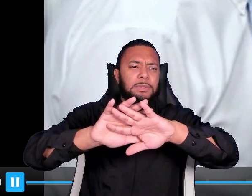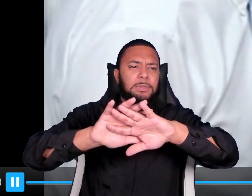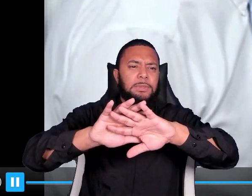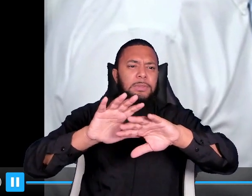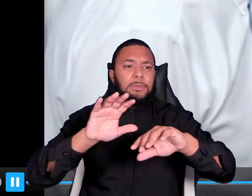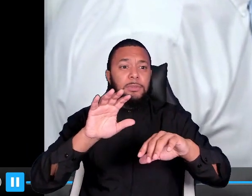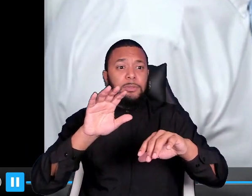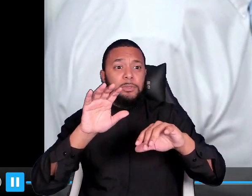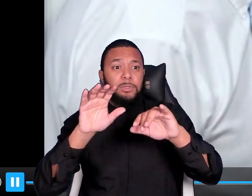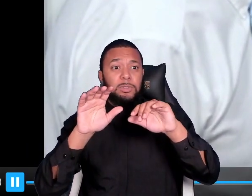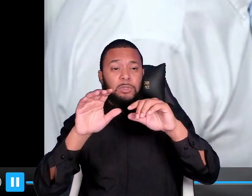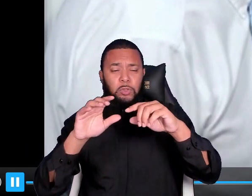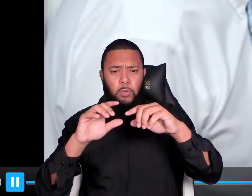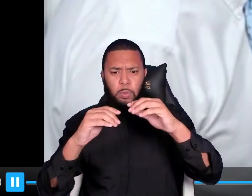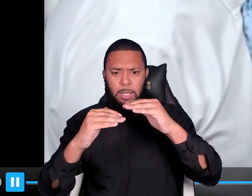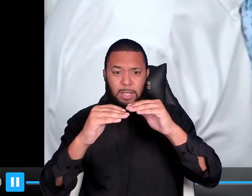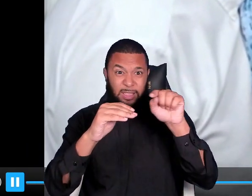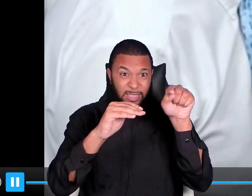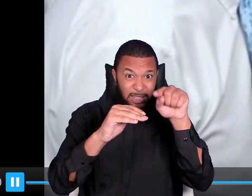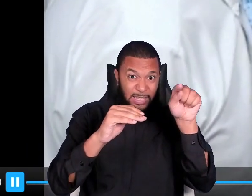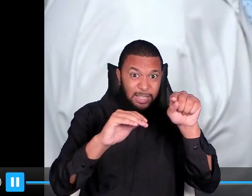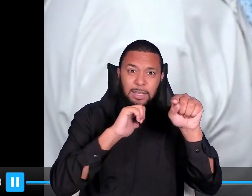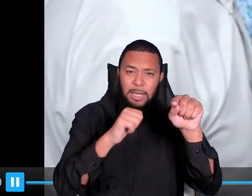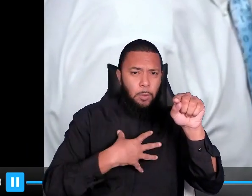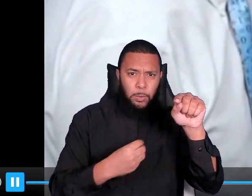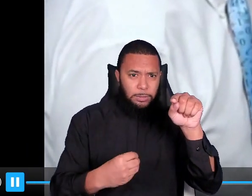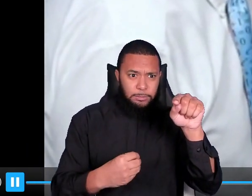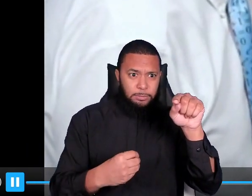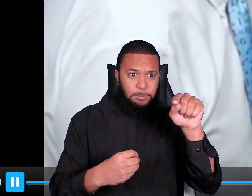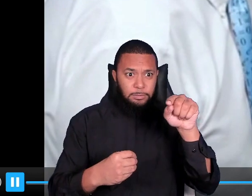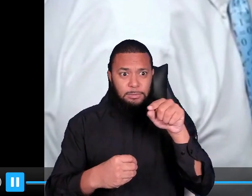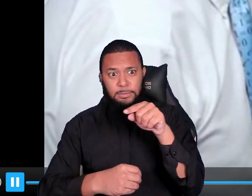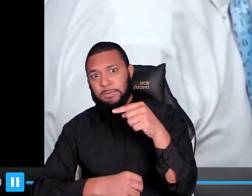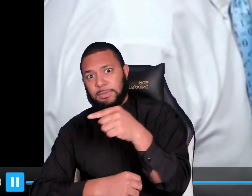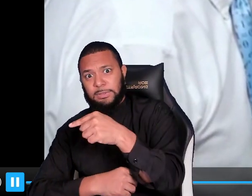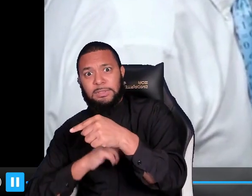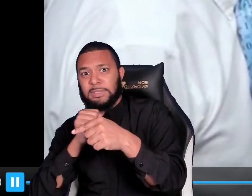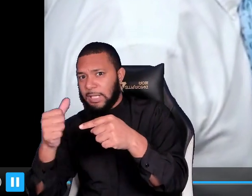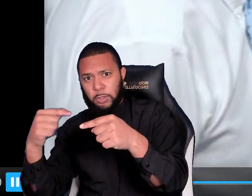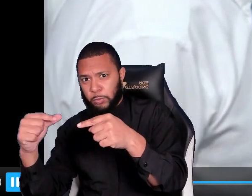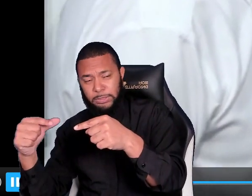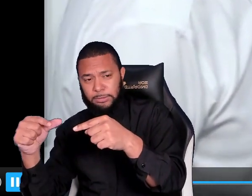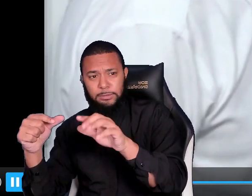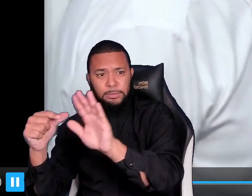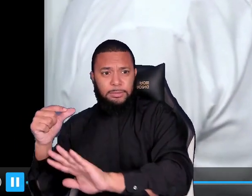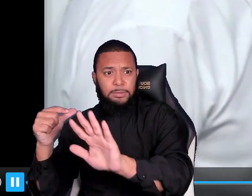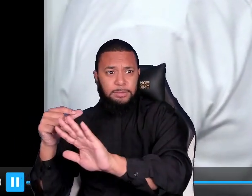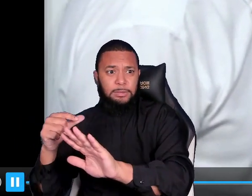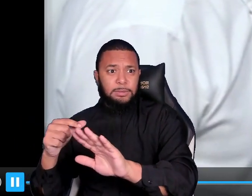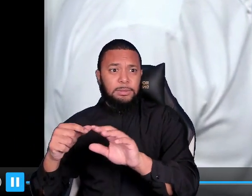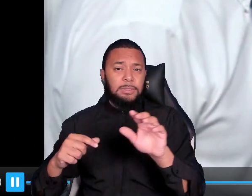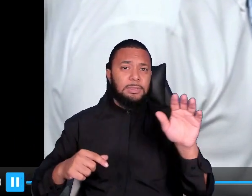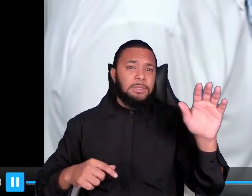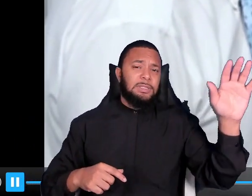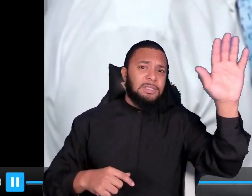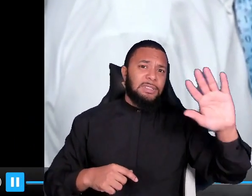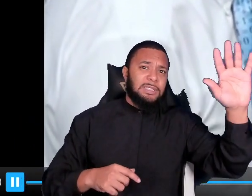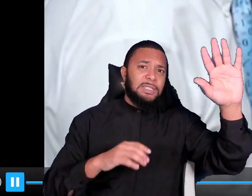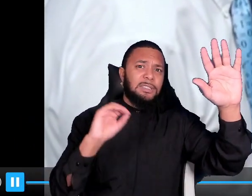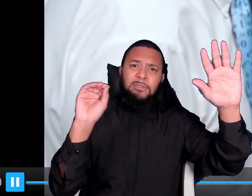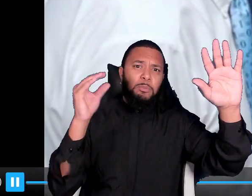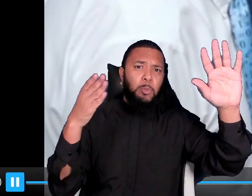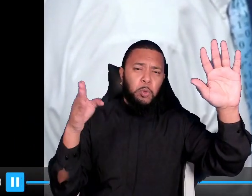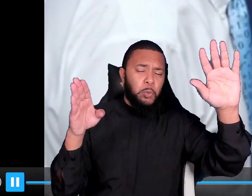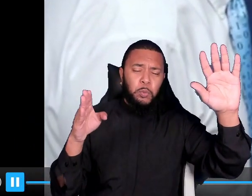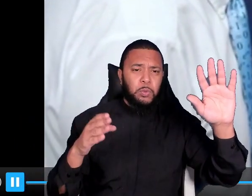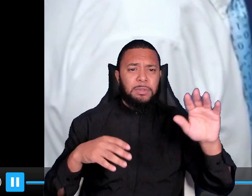white. These points over here didn't get shaded green. These points up here didn't get